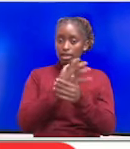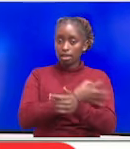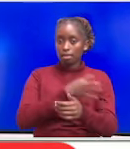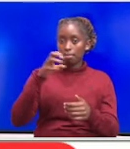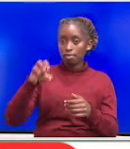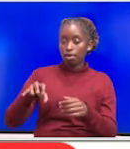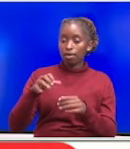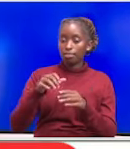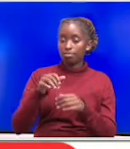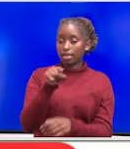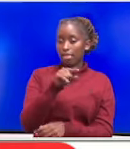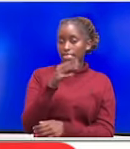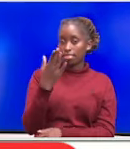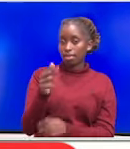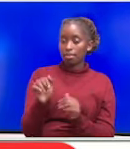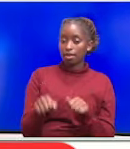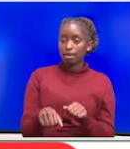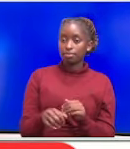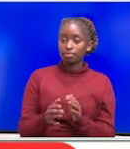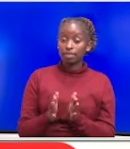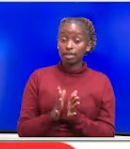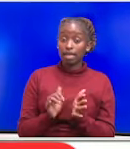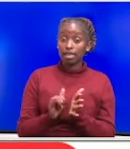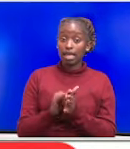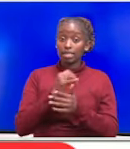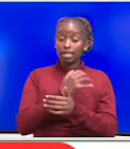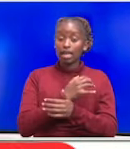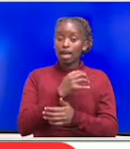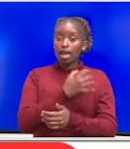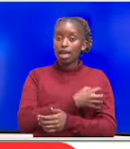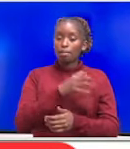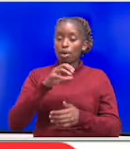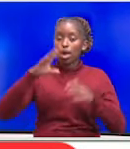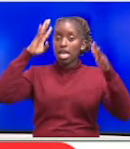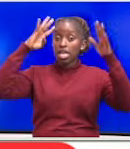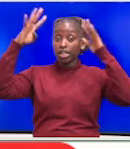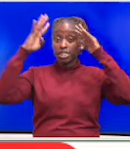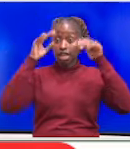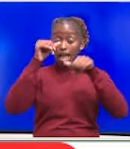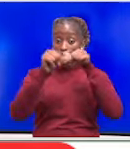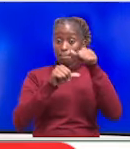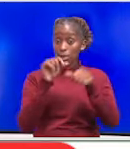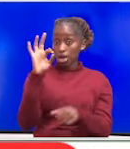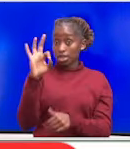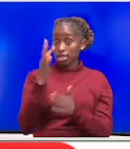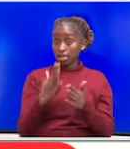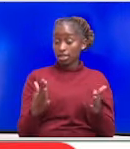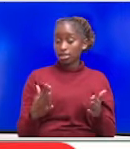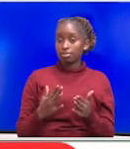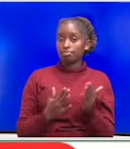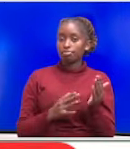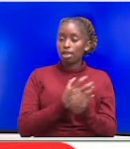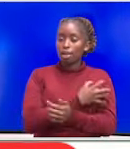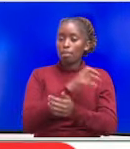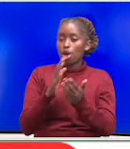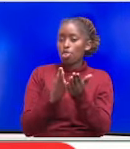Tetu. And Tetu Empowerment Initiative is about three things: empowerment through